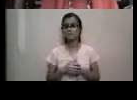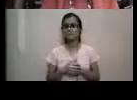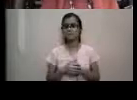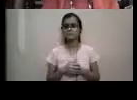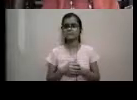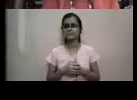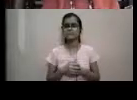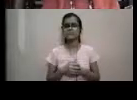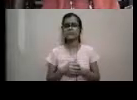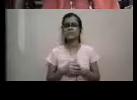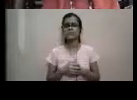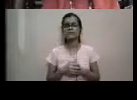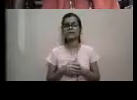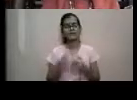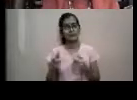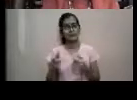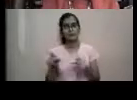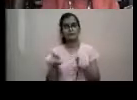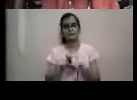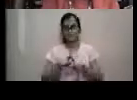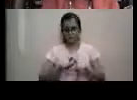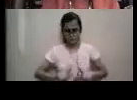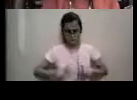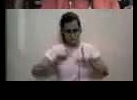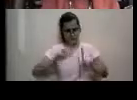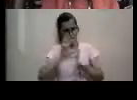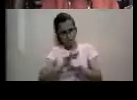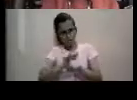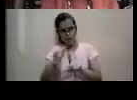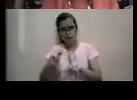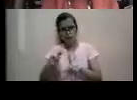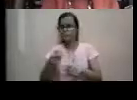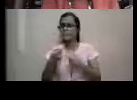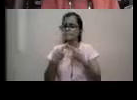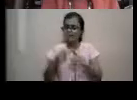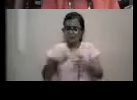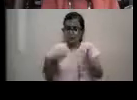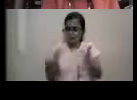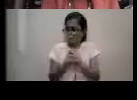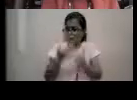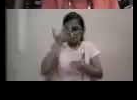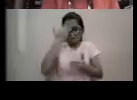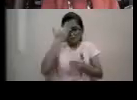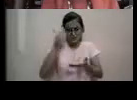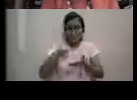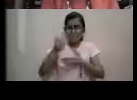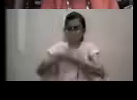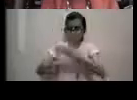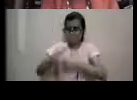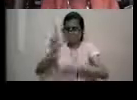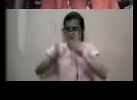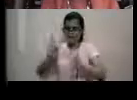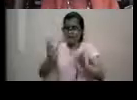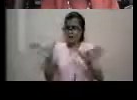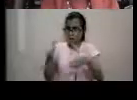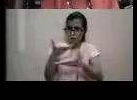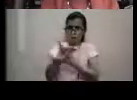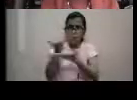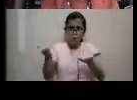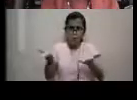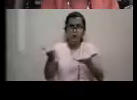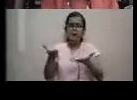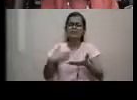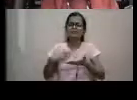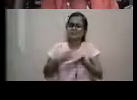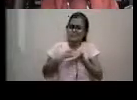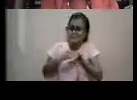lived. We fail to recognize and respect her. We treat her as lesser, view her as undeserving of